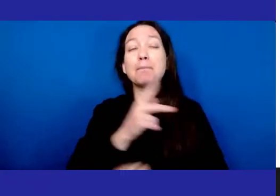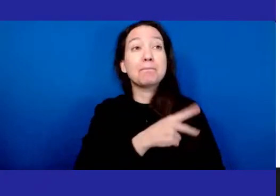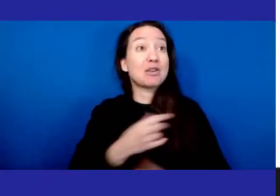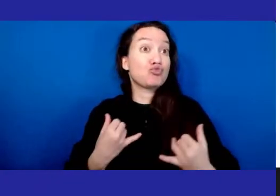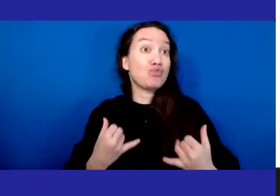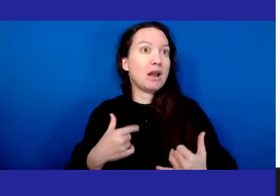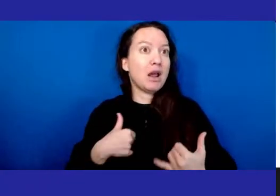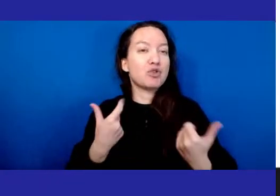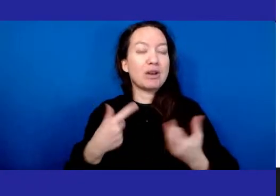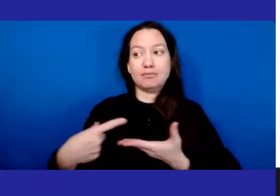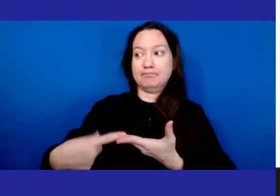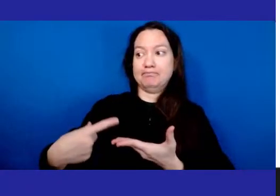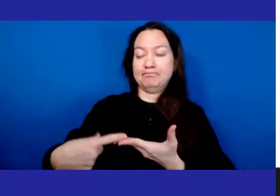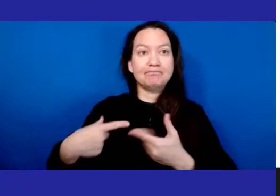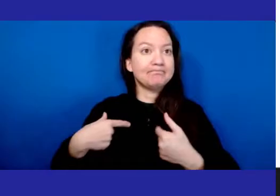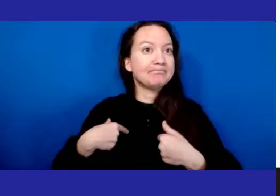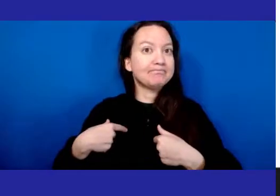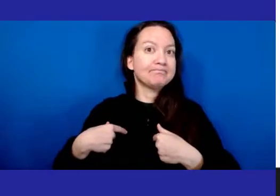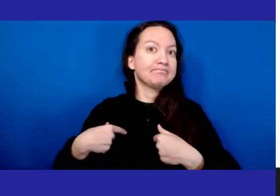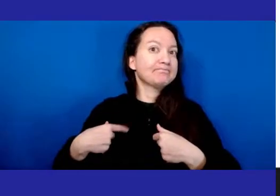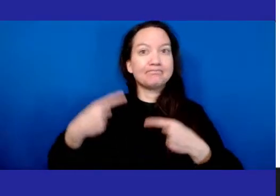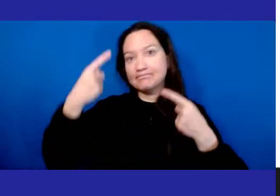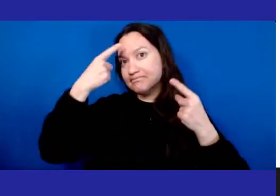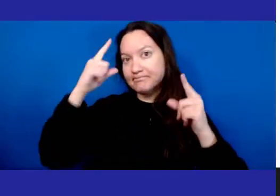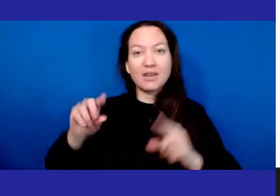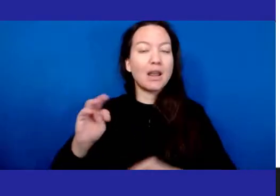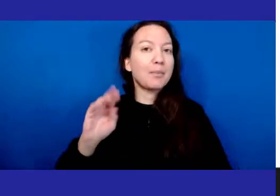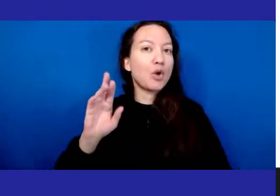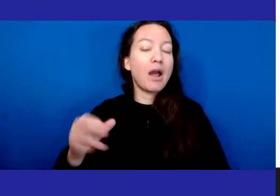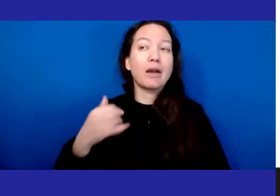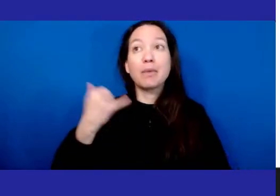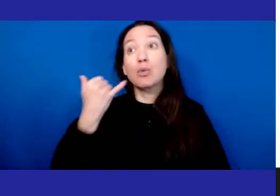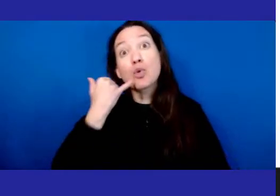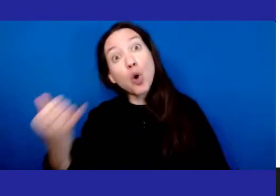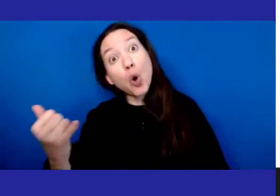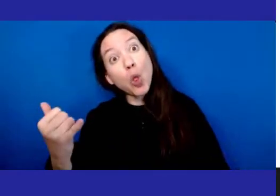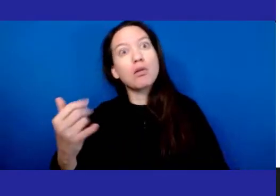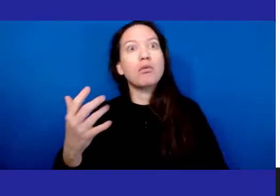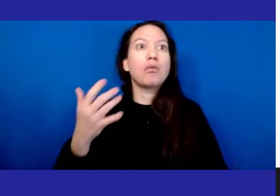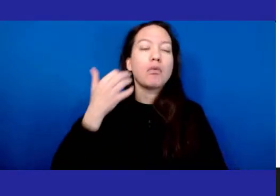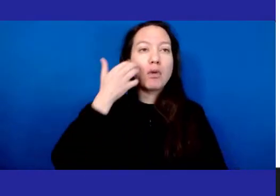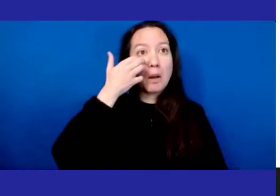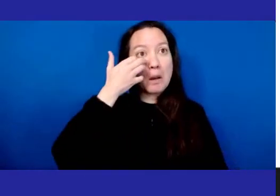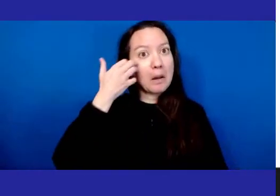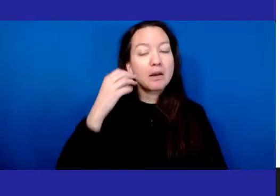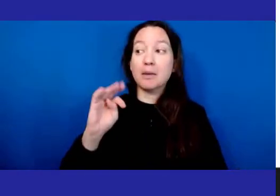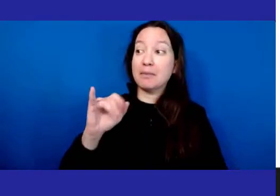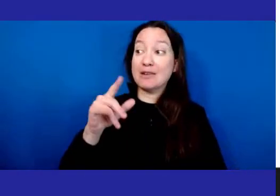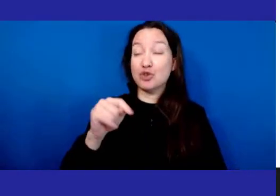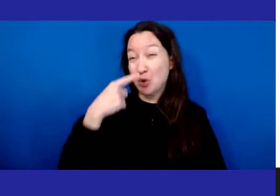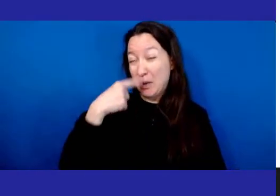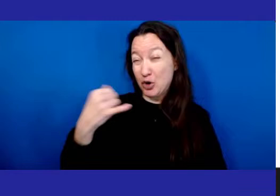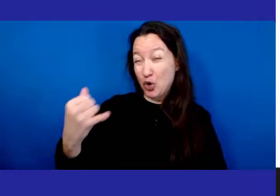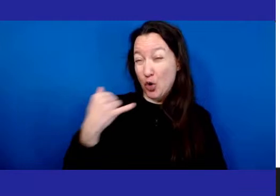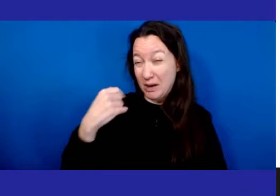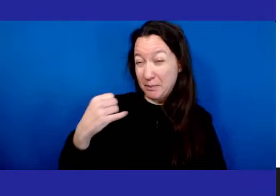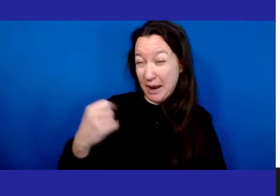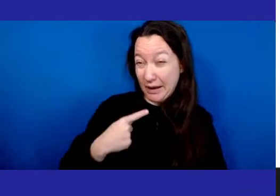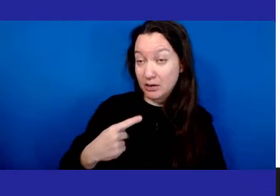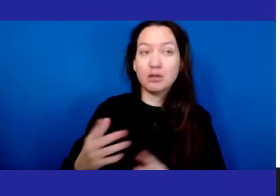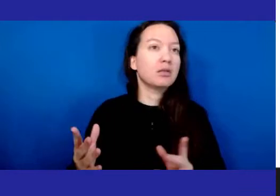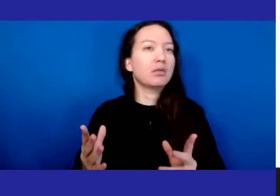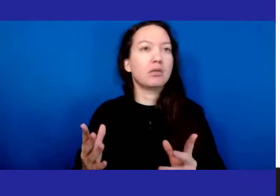trying to discuss his MRI with him, and we just can't connect. I keep calling him, and I say MyChart, like, can you call me back? But so